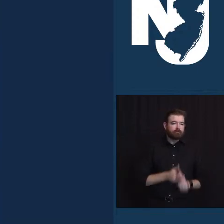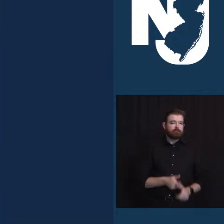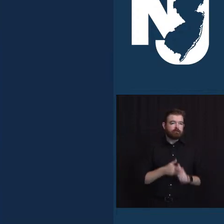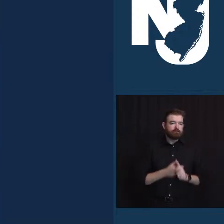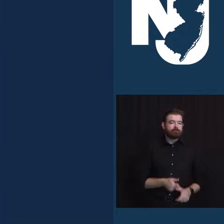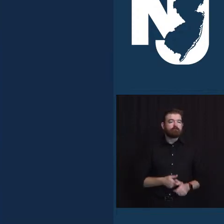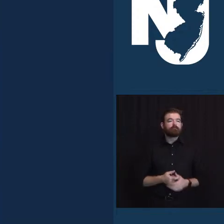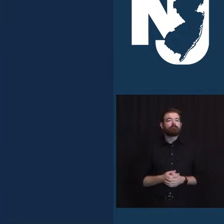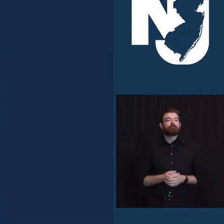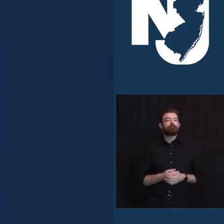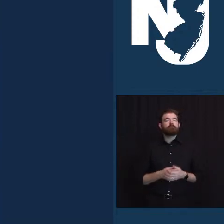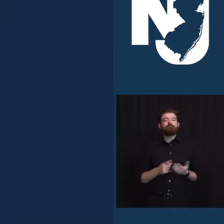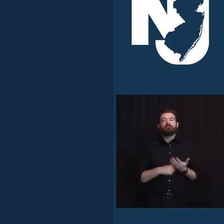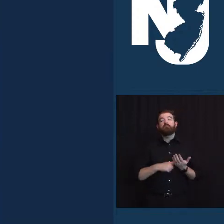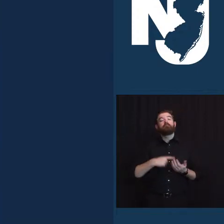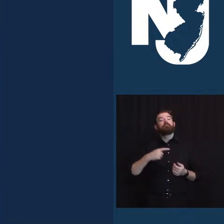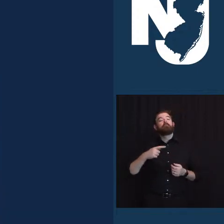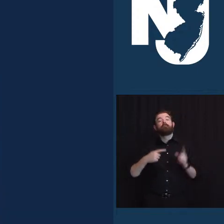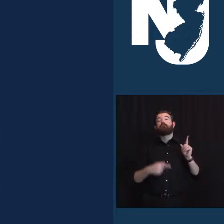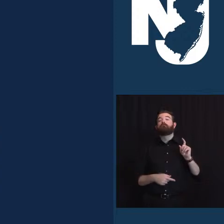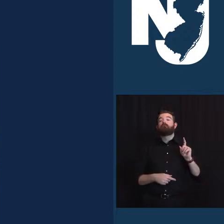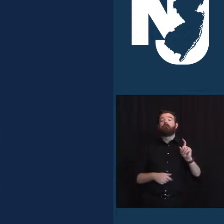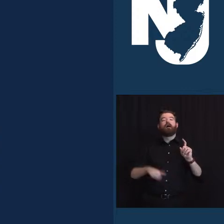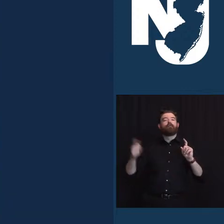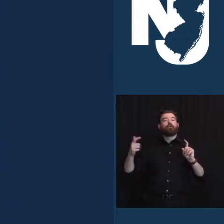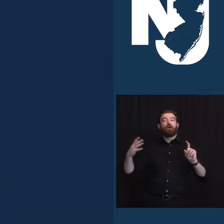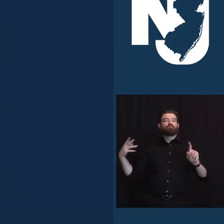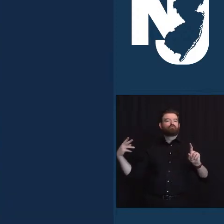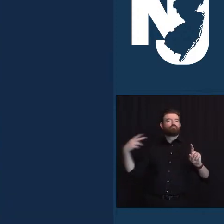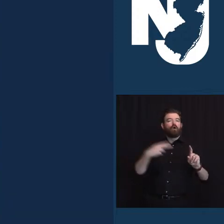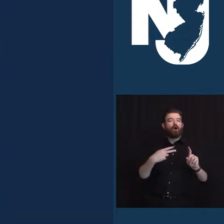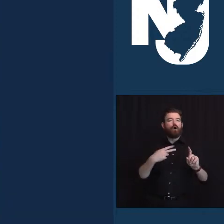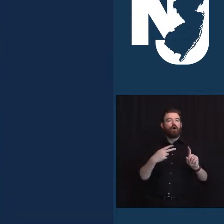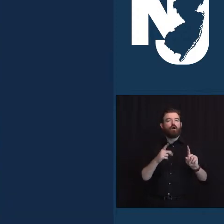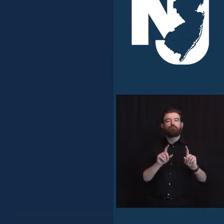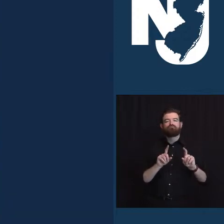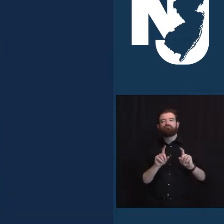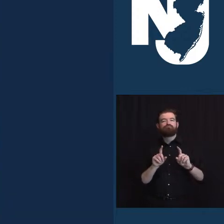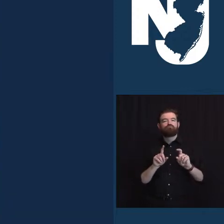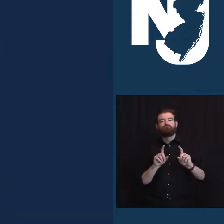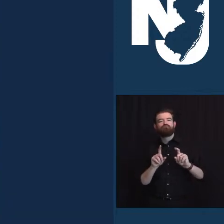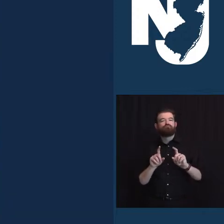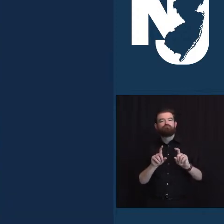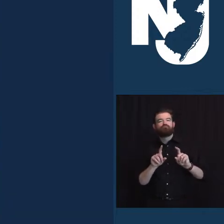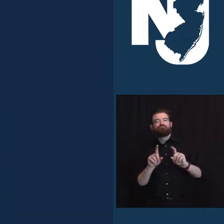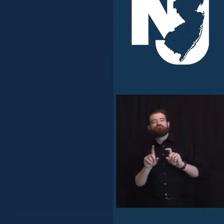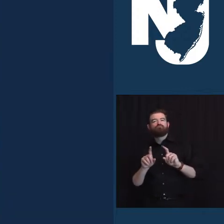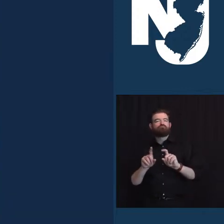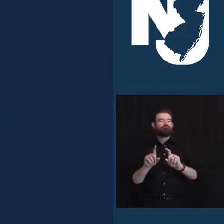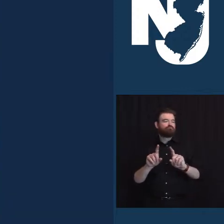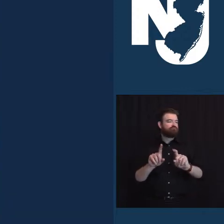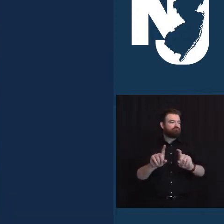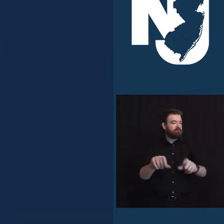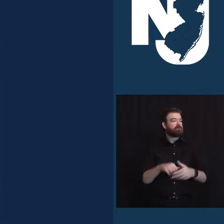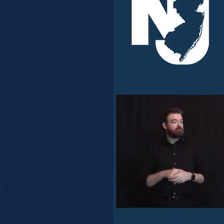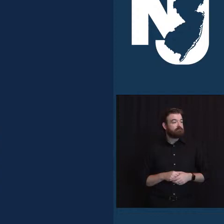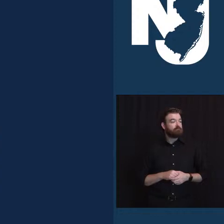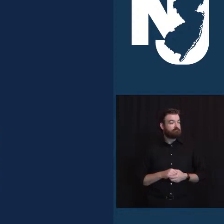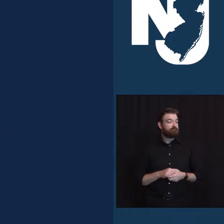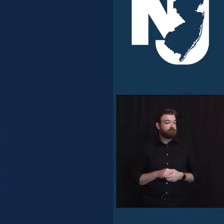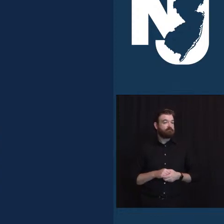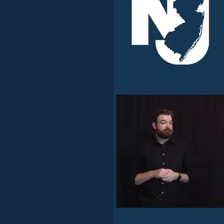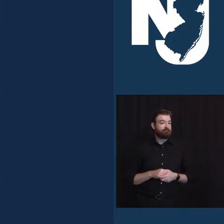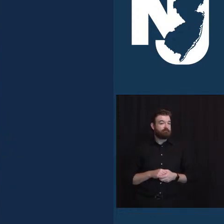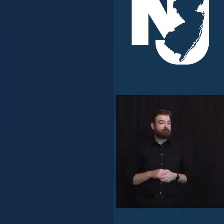pace alongside him for a few miles. That he would do this shouldn't have been a surprise, as Hella already had